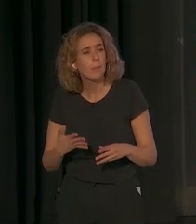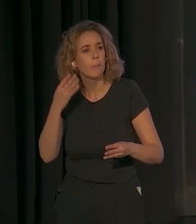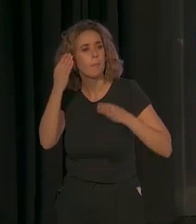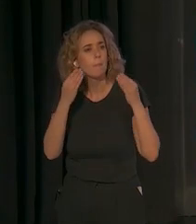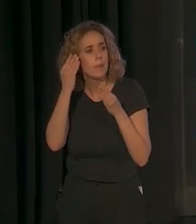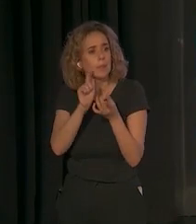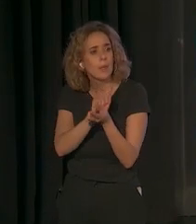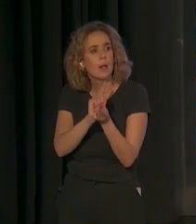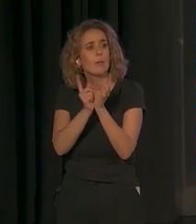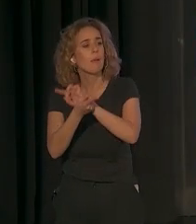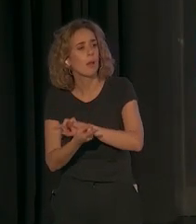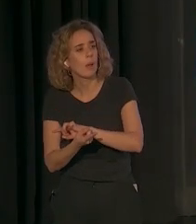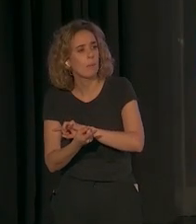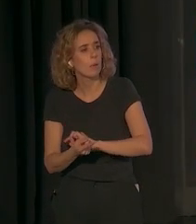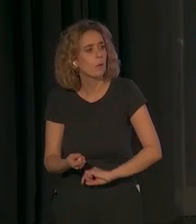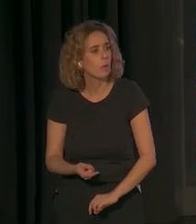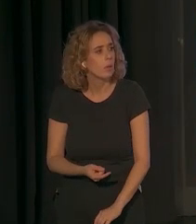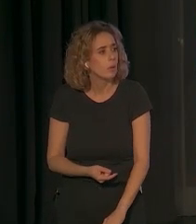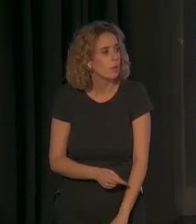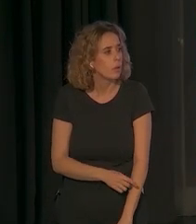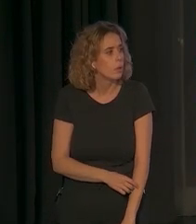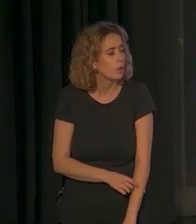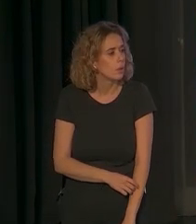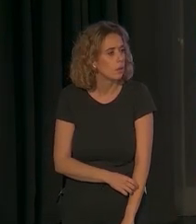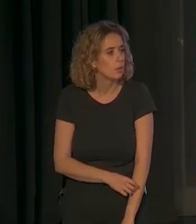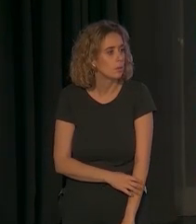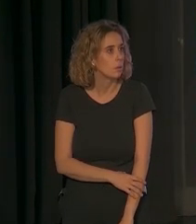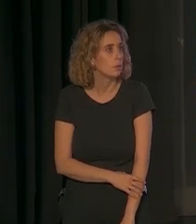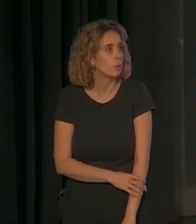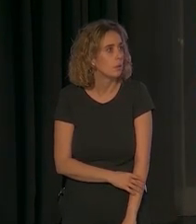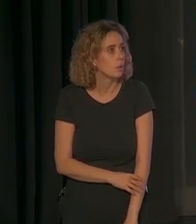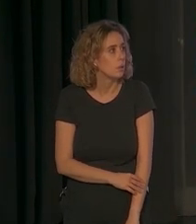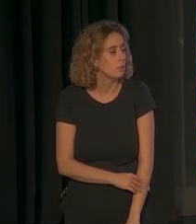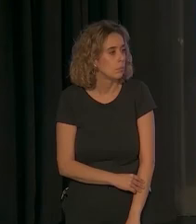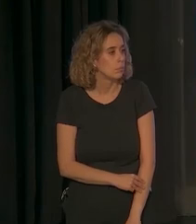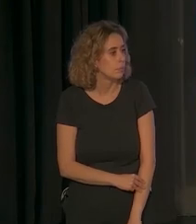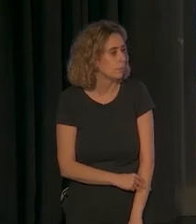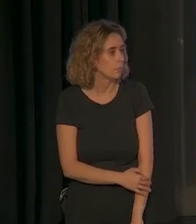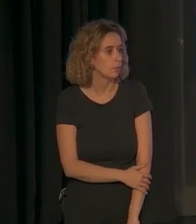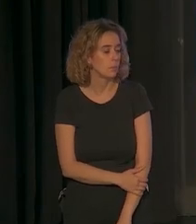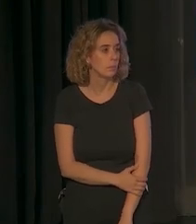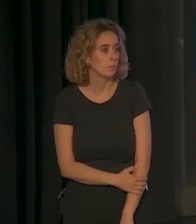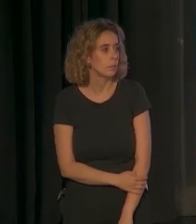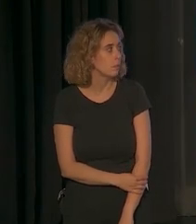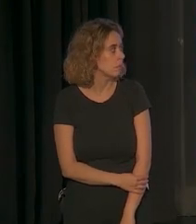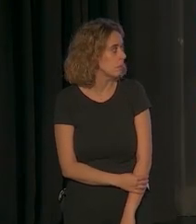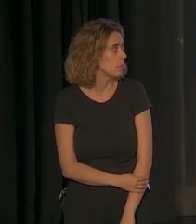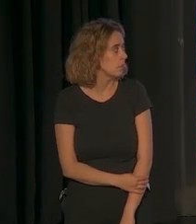changed. Is there something you can think about, something that has been transformed the past 9 years, or is that's